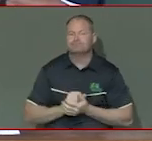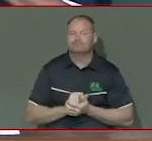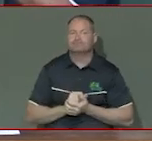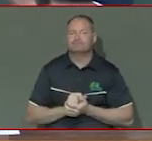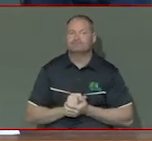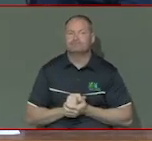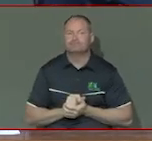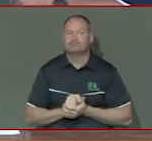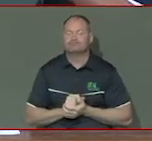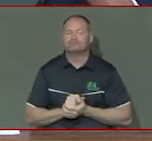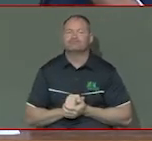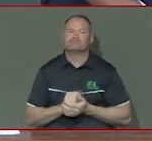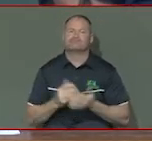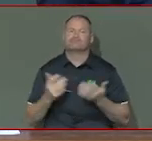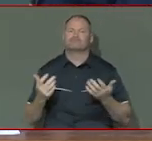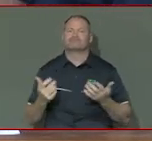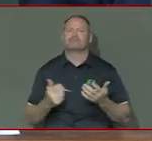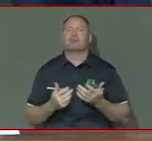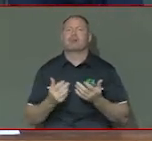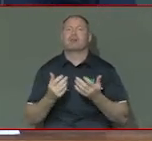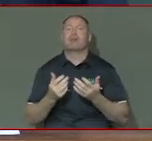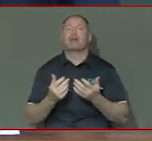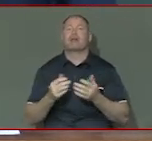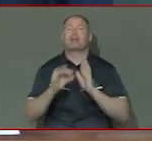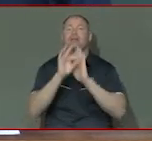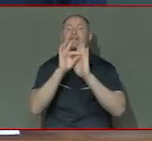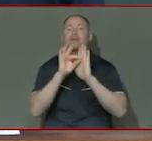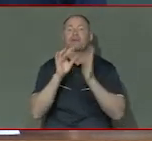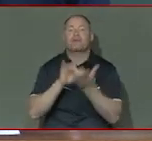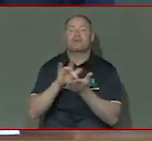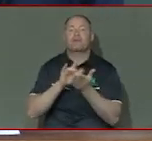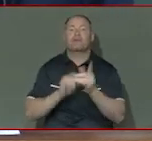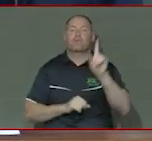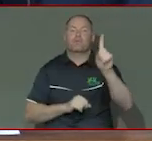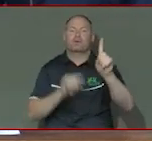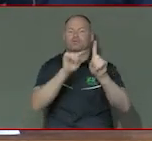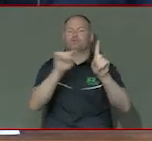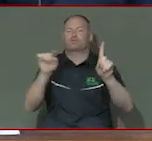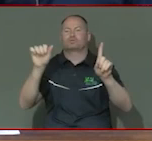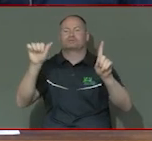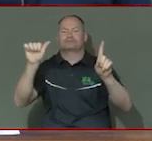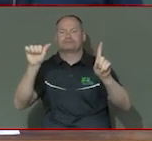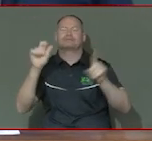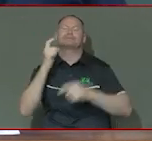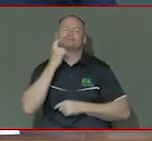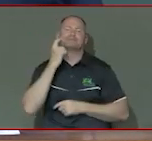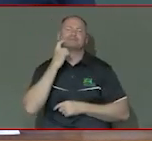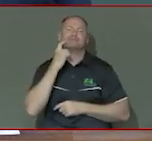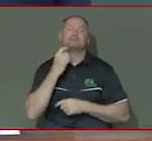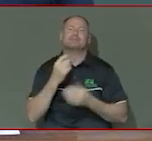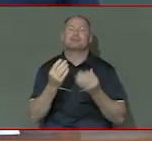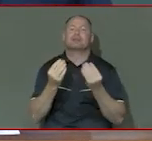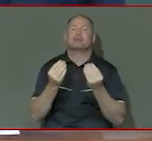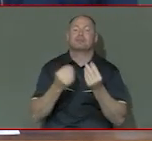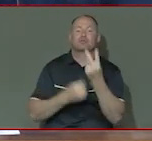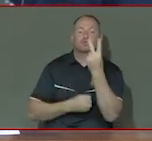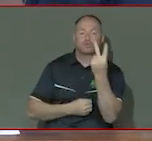6, very easy, normally 2 marks, and number 2 is the one that they ask normally in paper